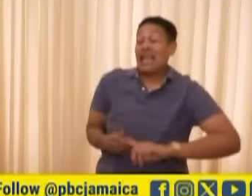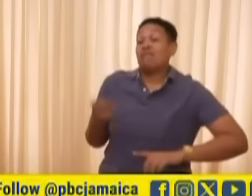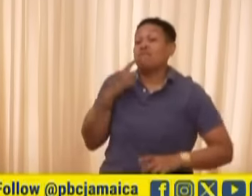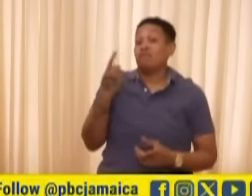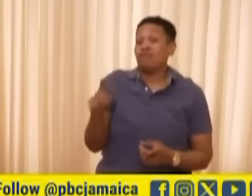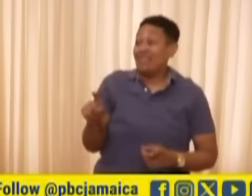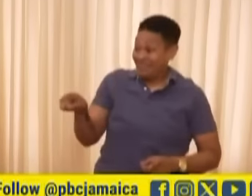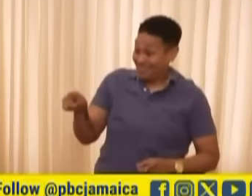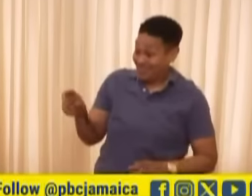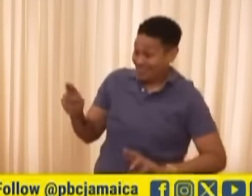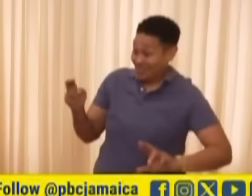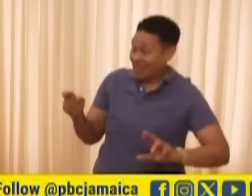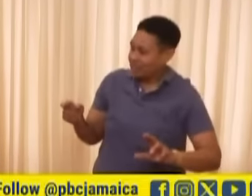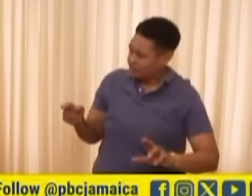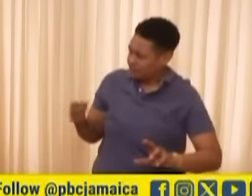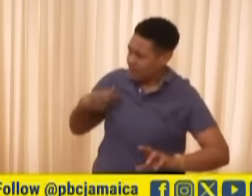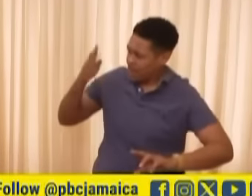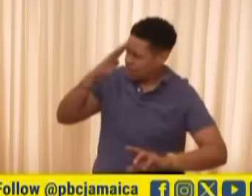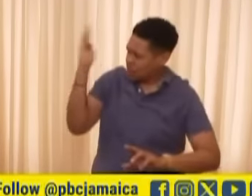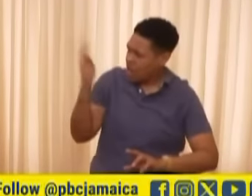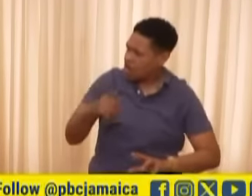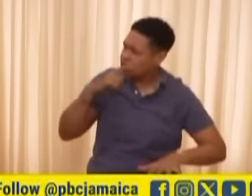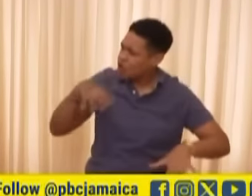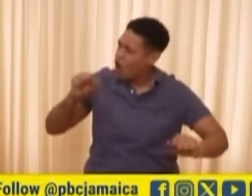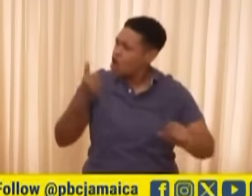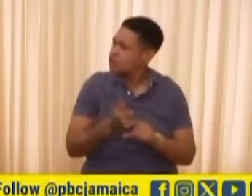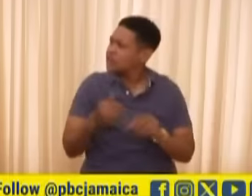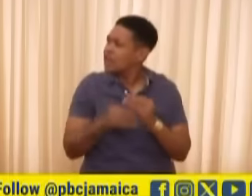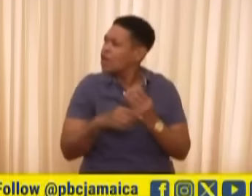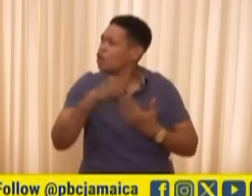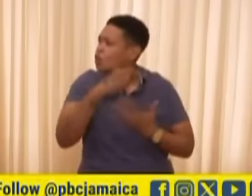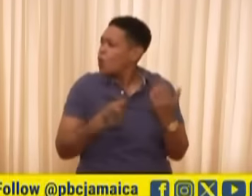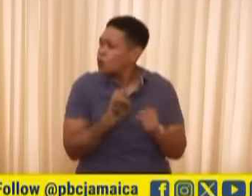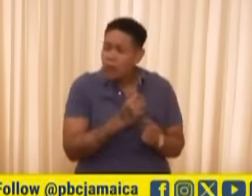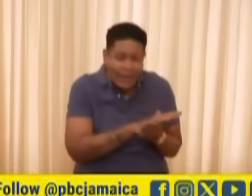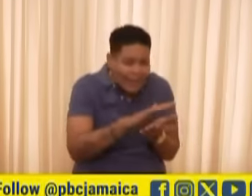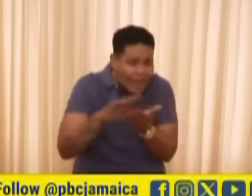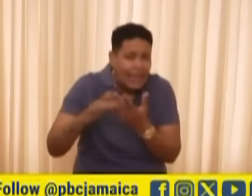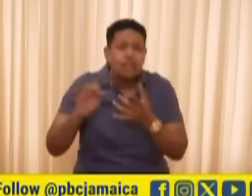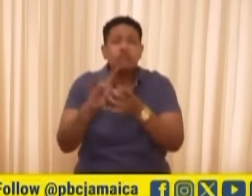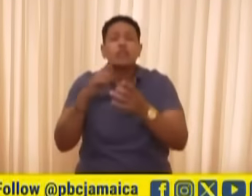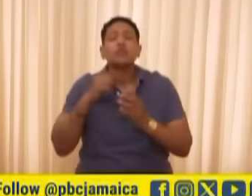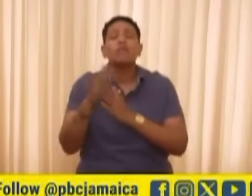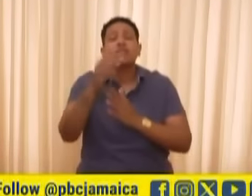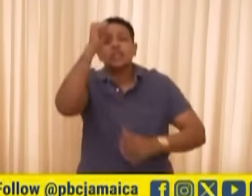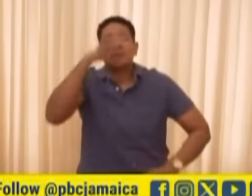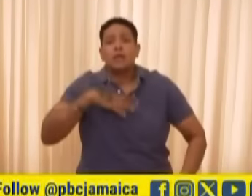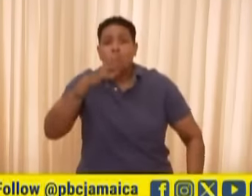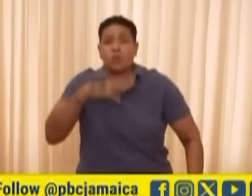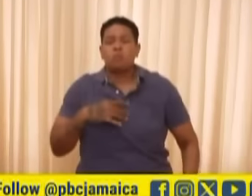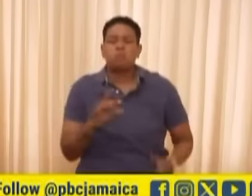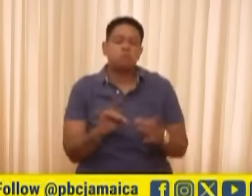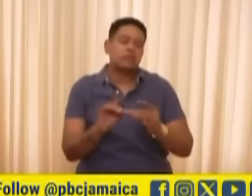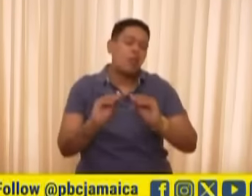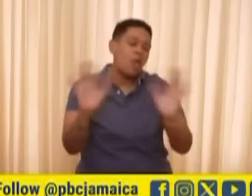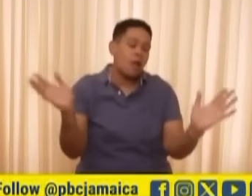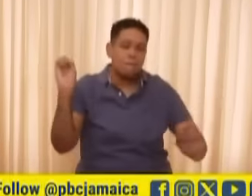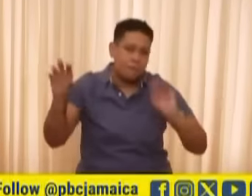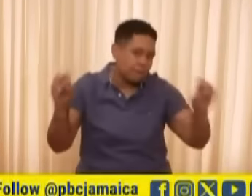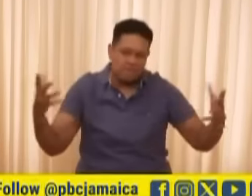has been undertaking that, has been directed to undertake those works. In relation to our fishers, our message has been very, very